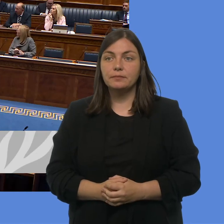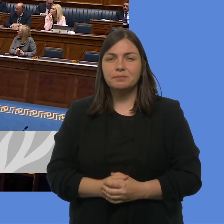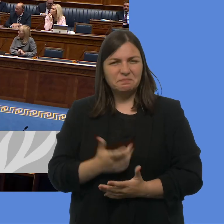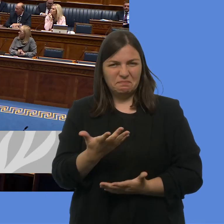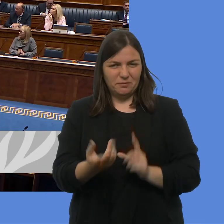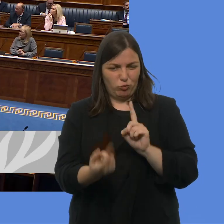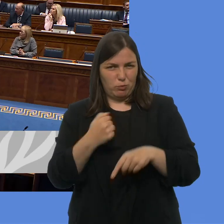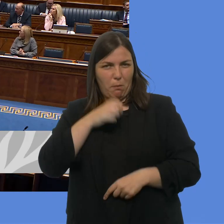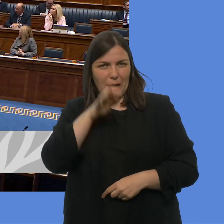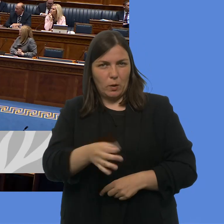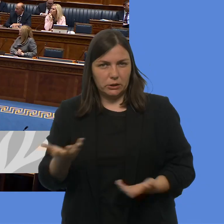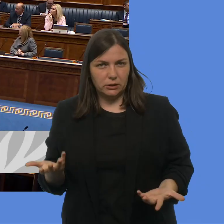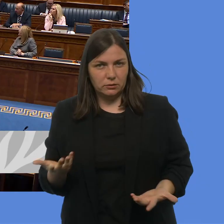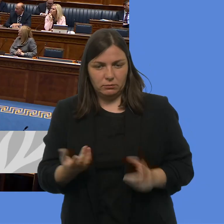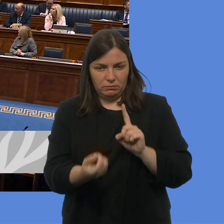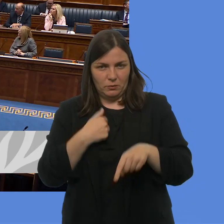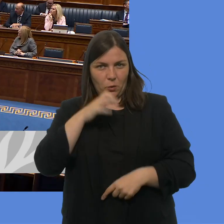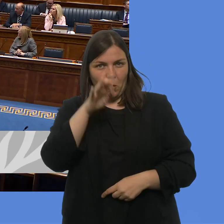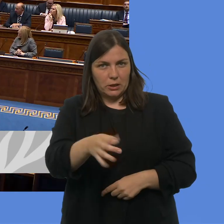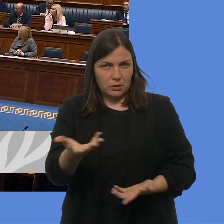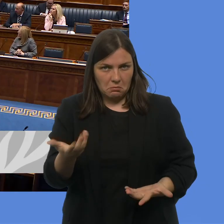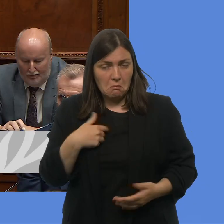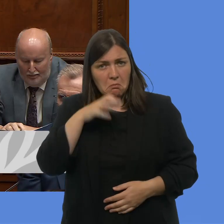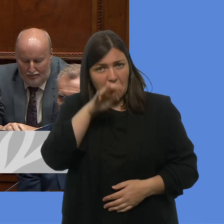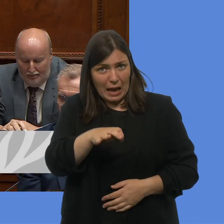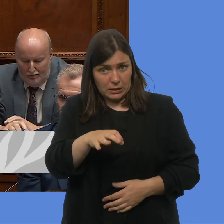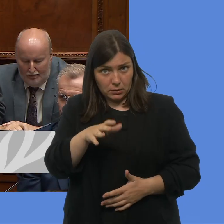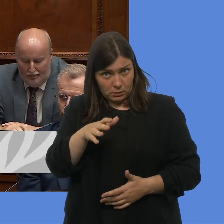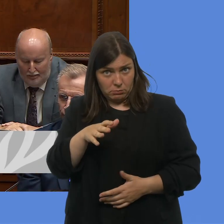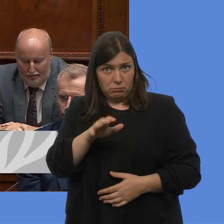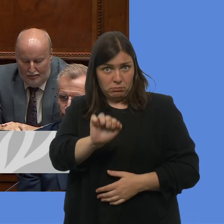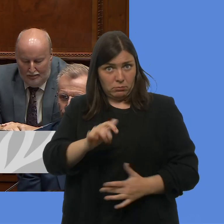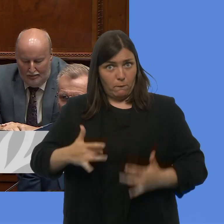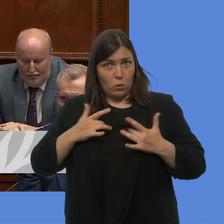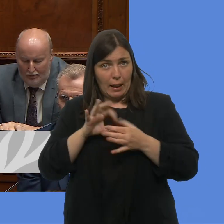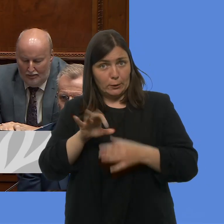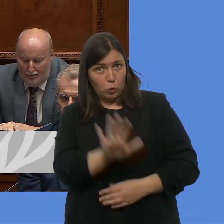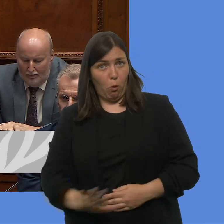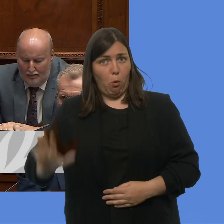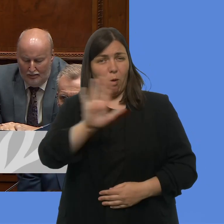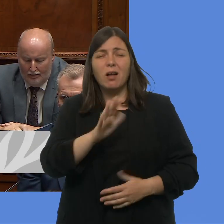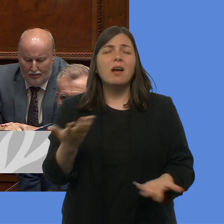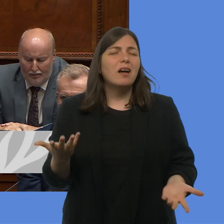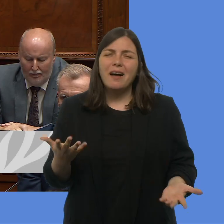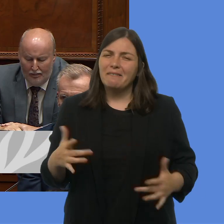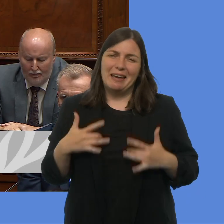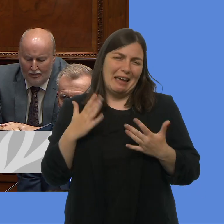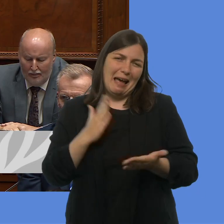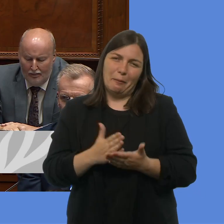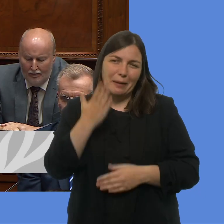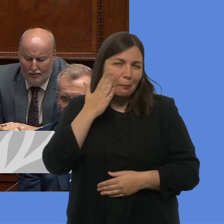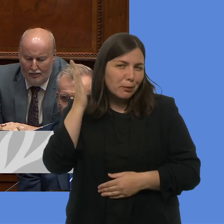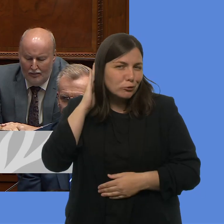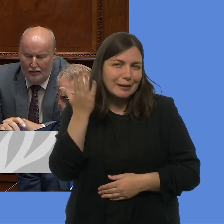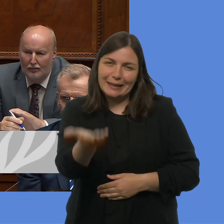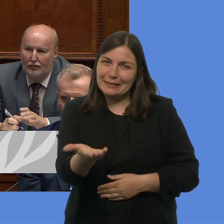question. It was asked, does it apply to all councils in Northern Ireland? But First Minister, do you not see the hypocrisy of your commentary